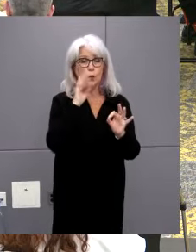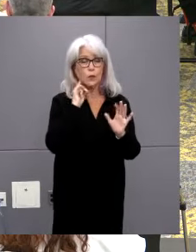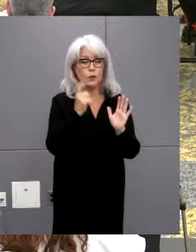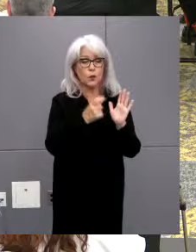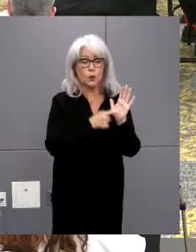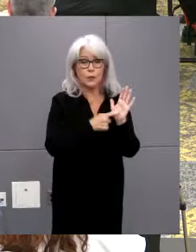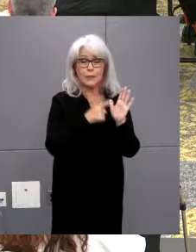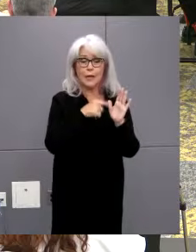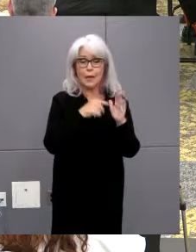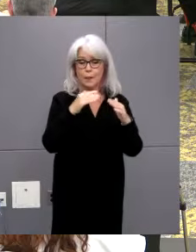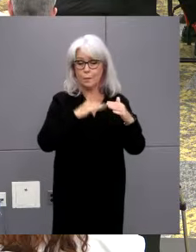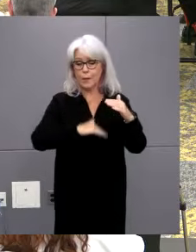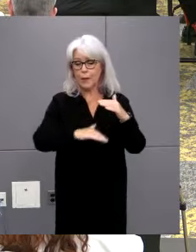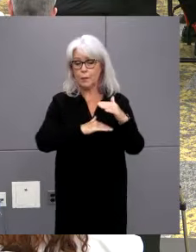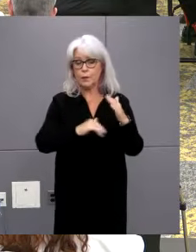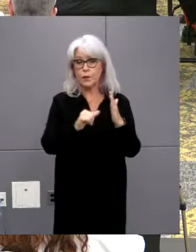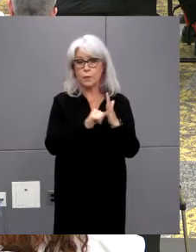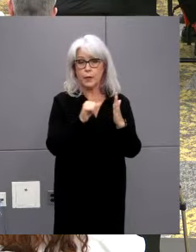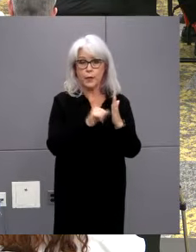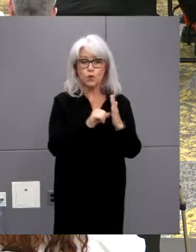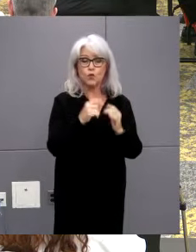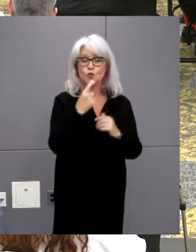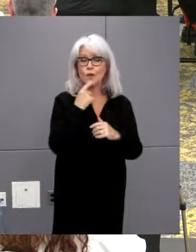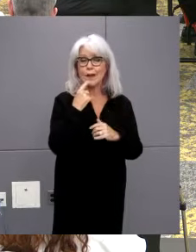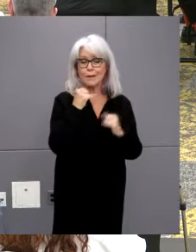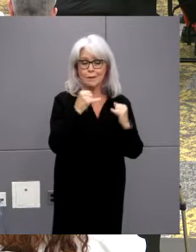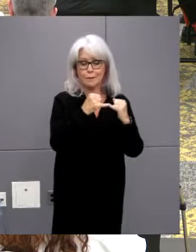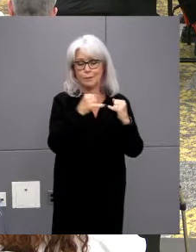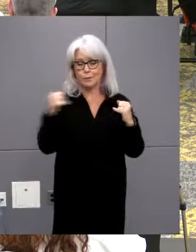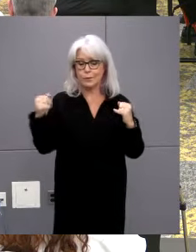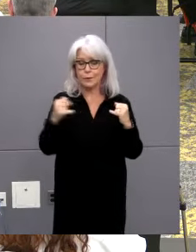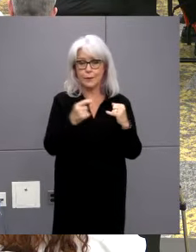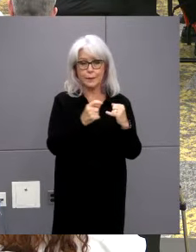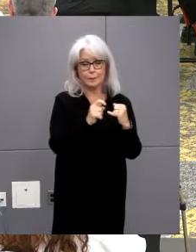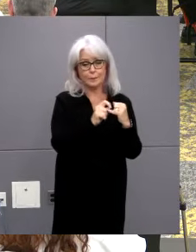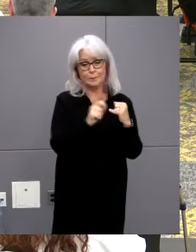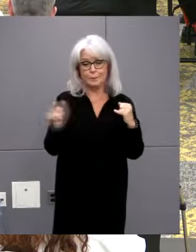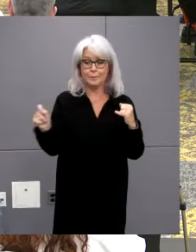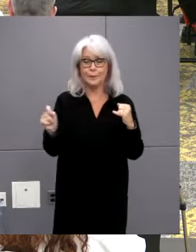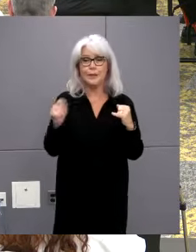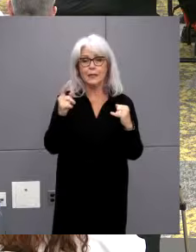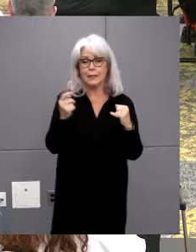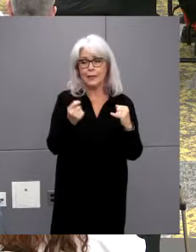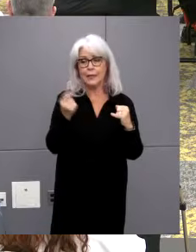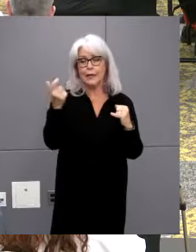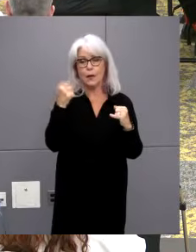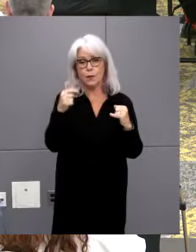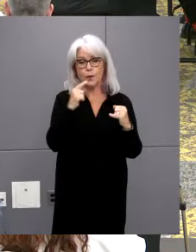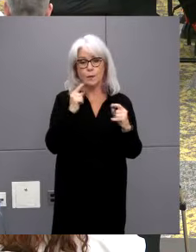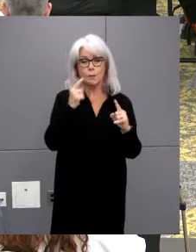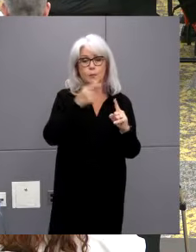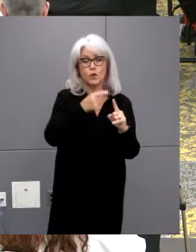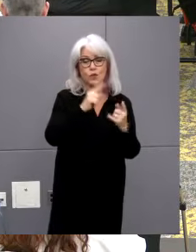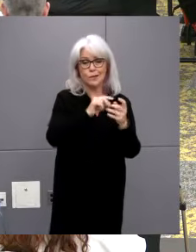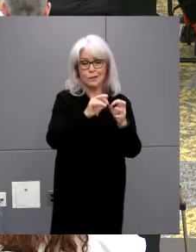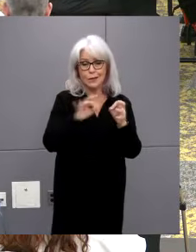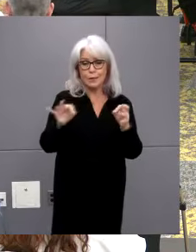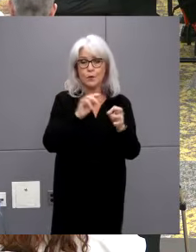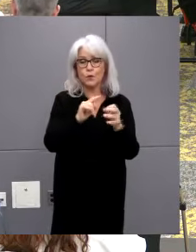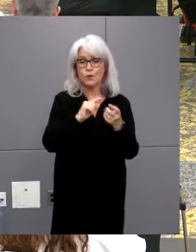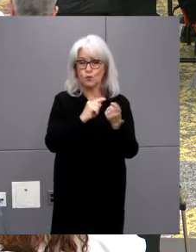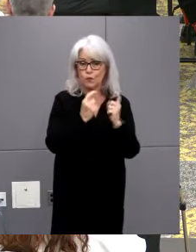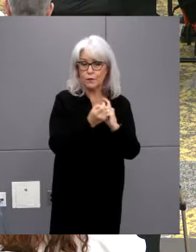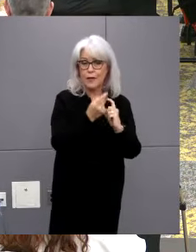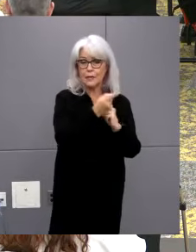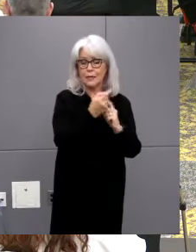the bottom of the page where it's red strike through, it's taking out the mission statement was officially revised and approved